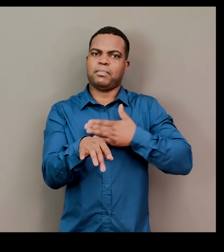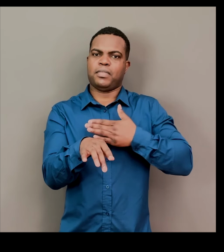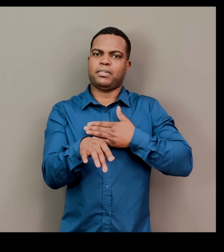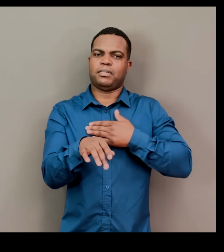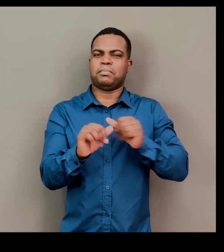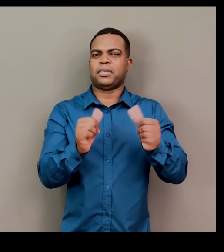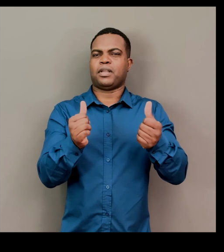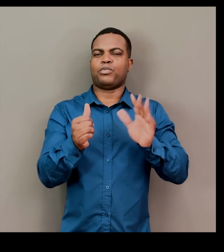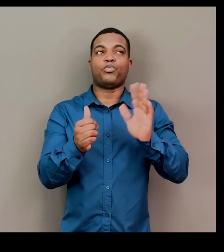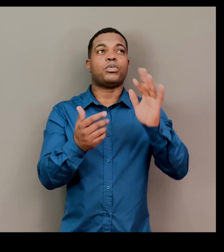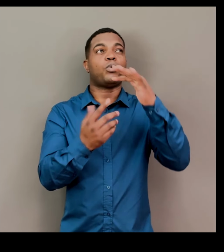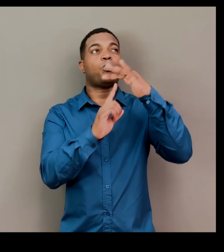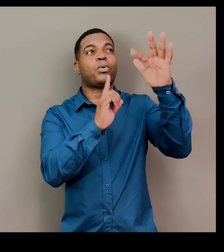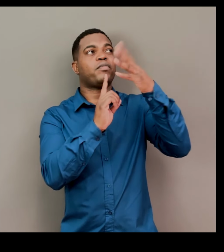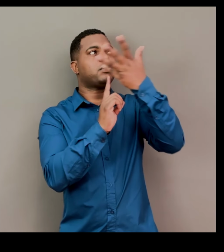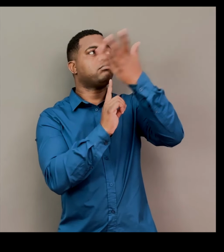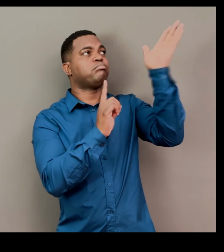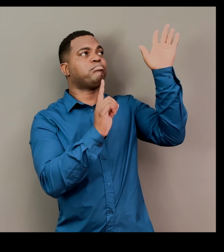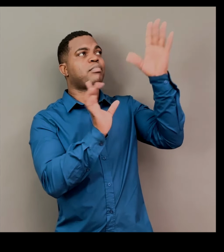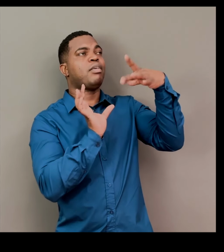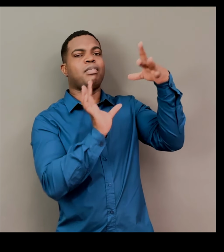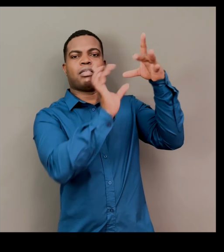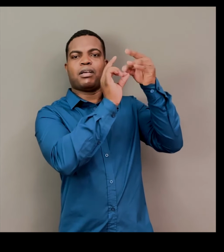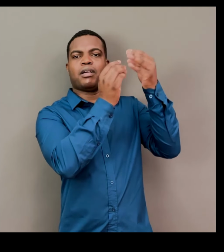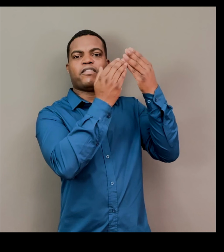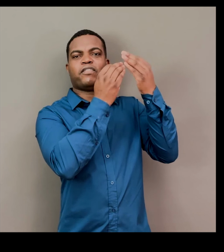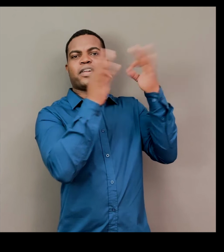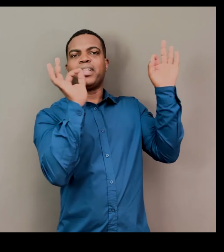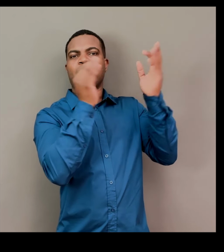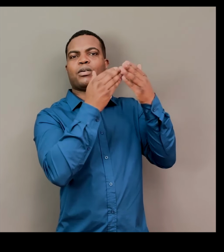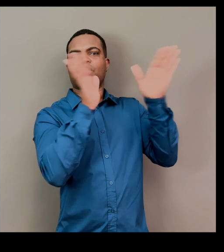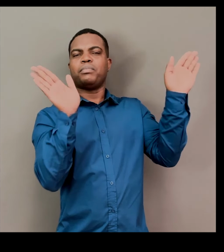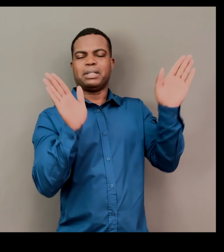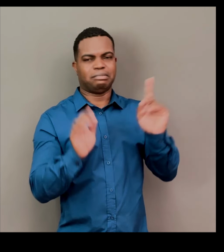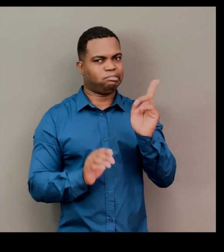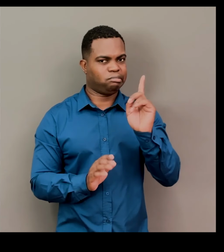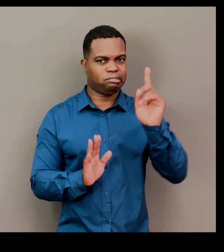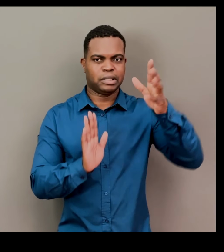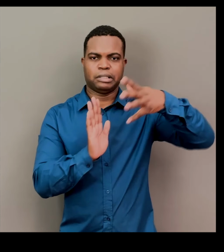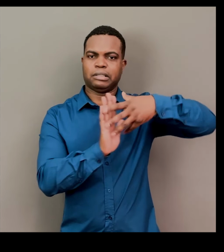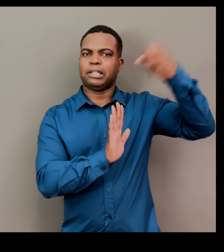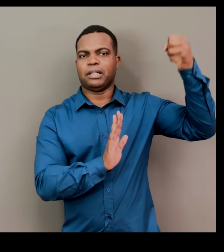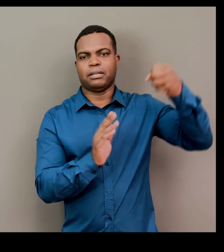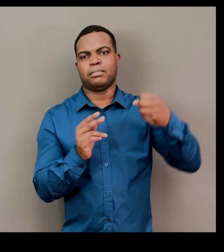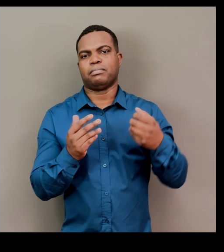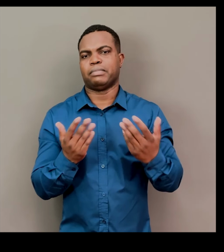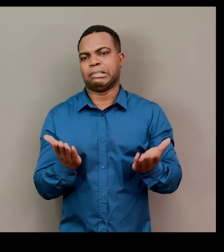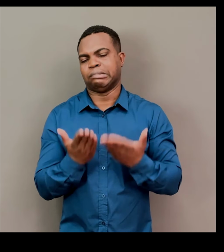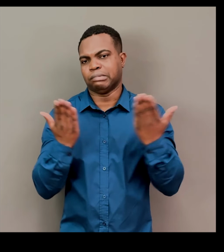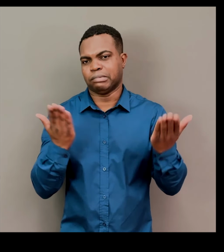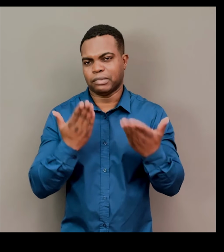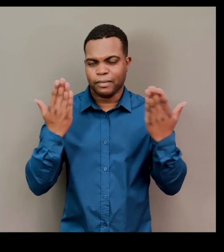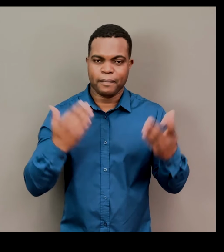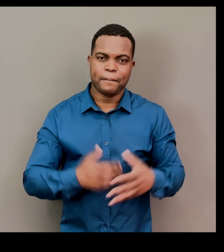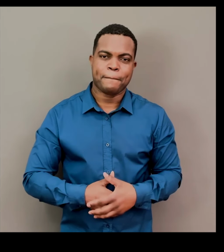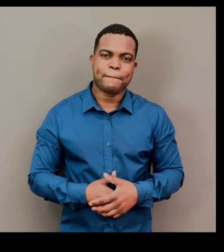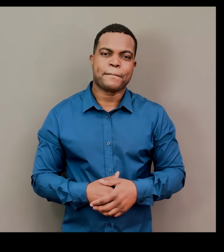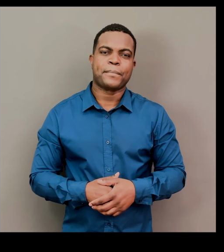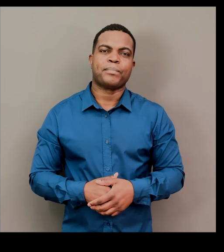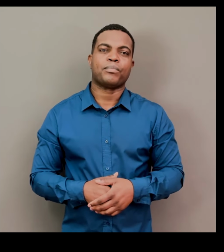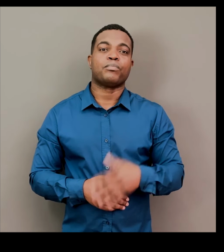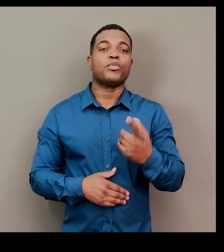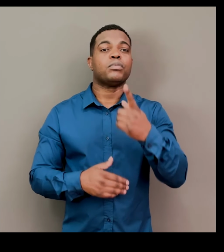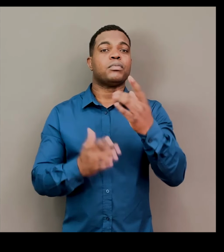scrambles the data you send and makes your location untraceable. For any site, but especially when logging in